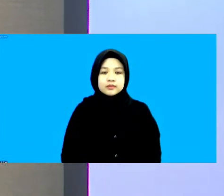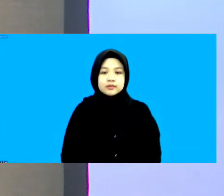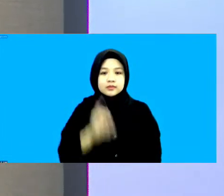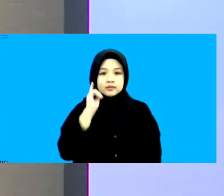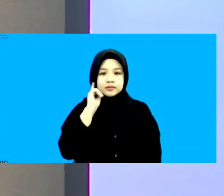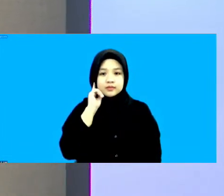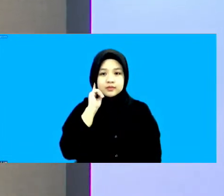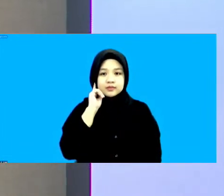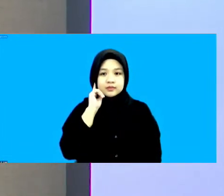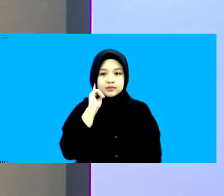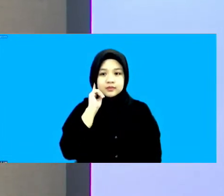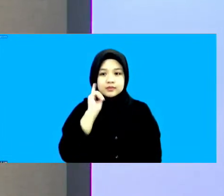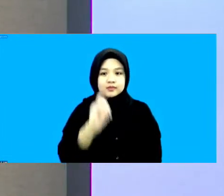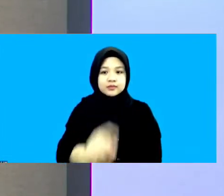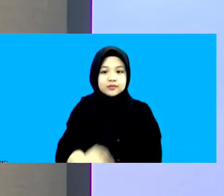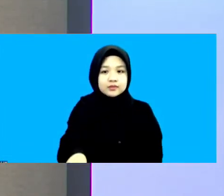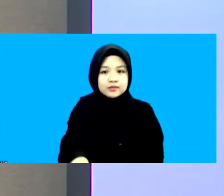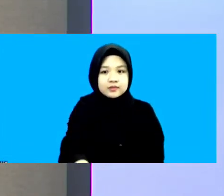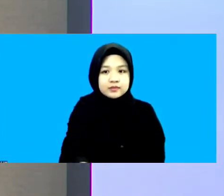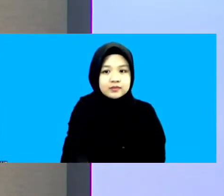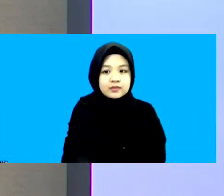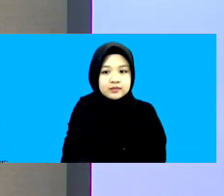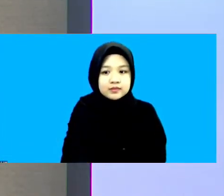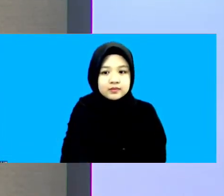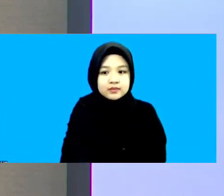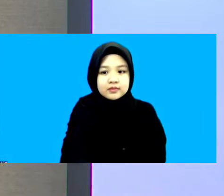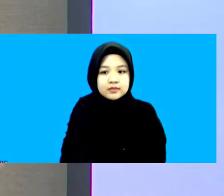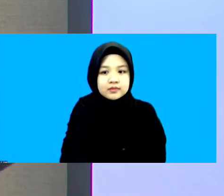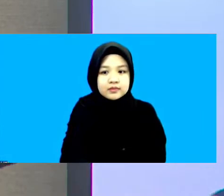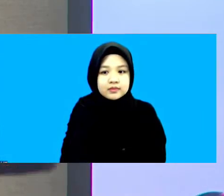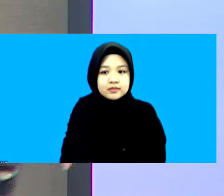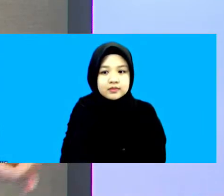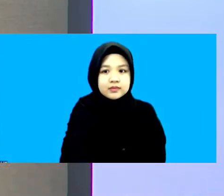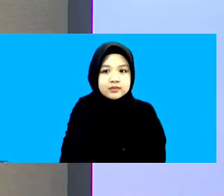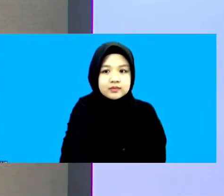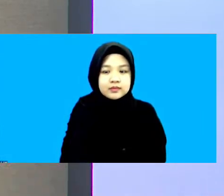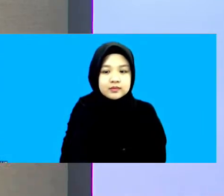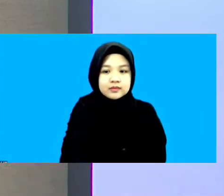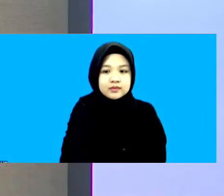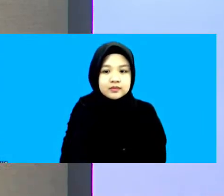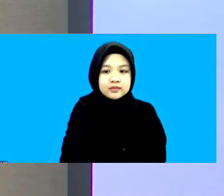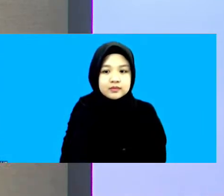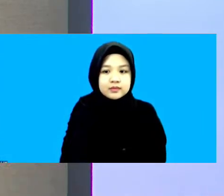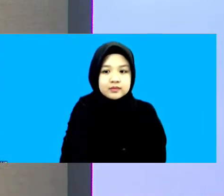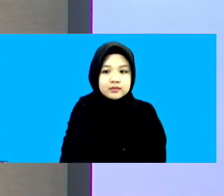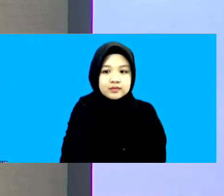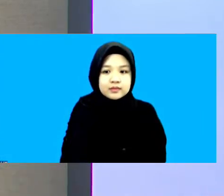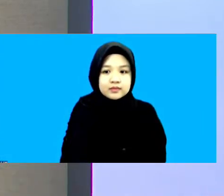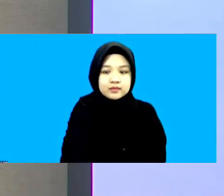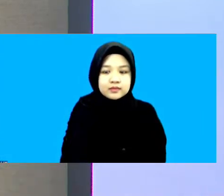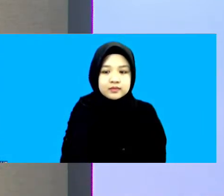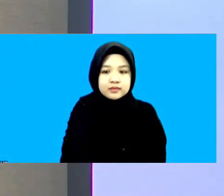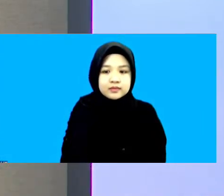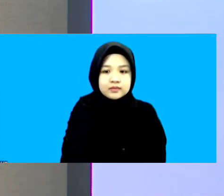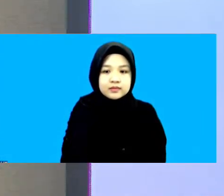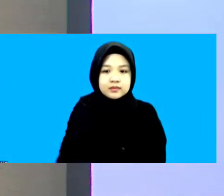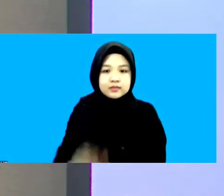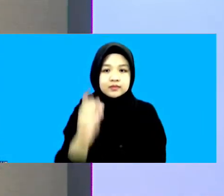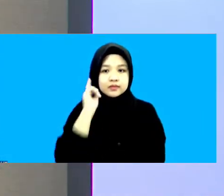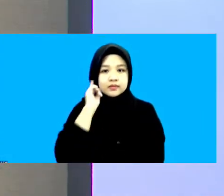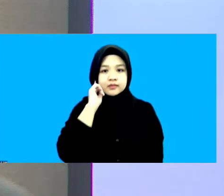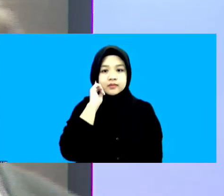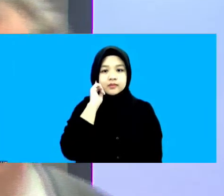poverty alleviation program. He is also a senior advisor in TNP 2K and the Semeru Research